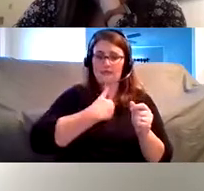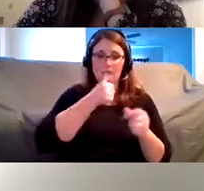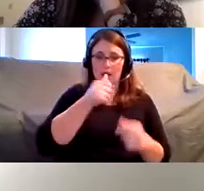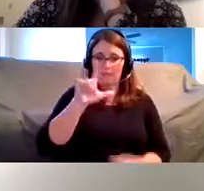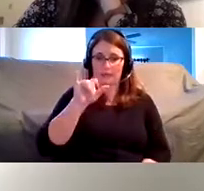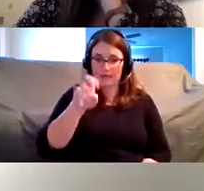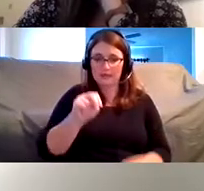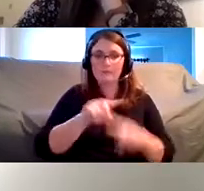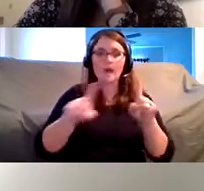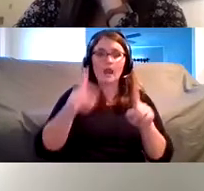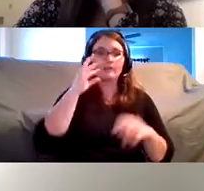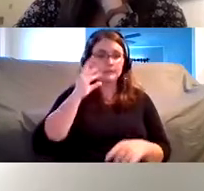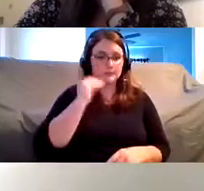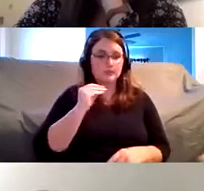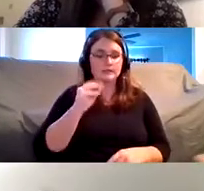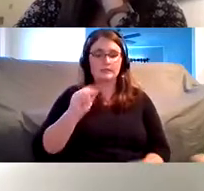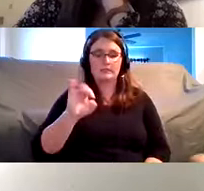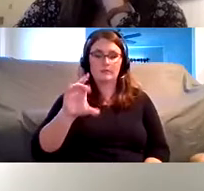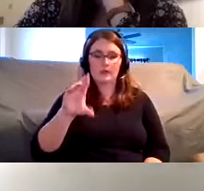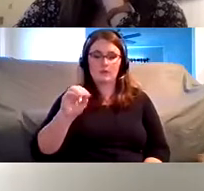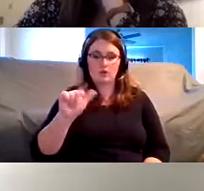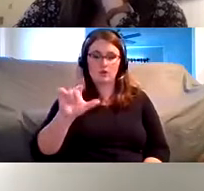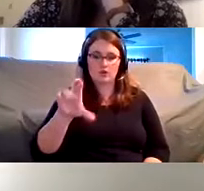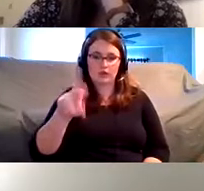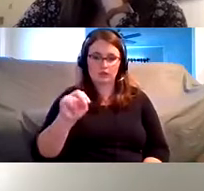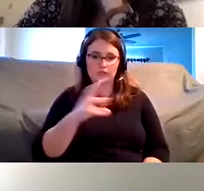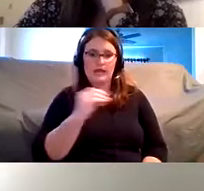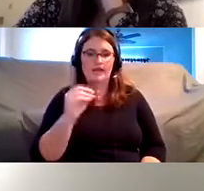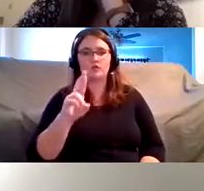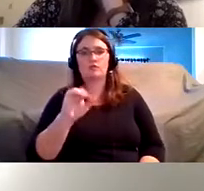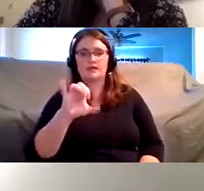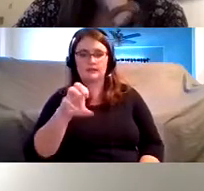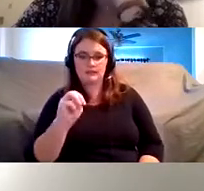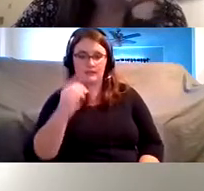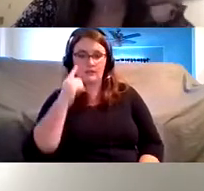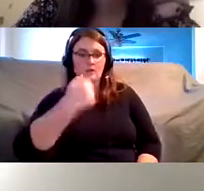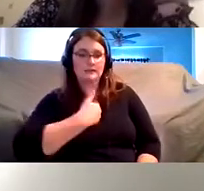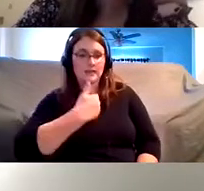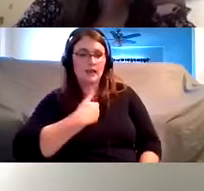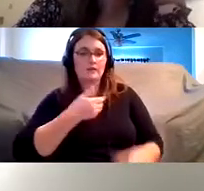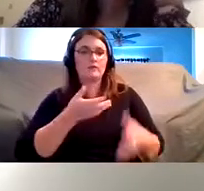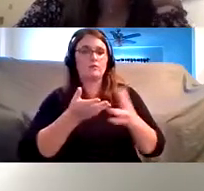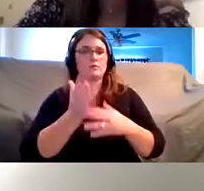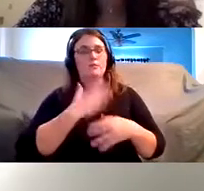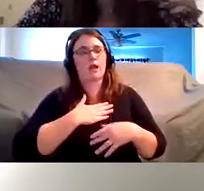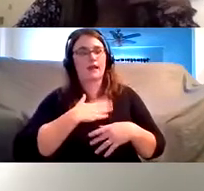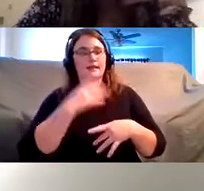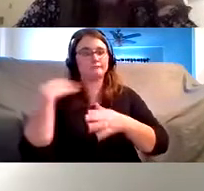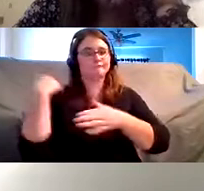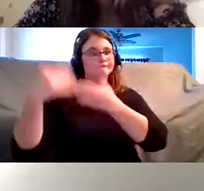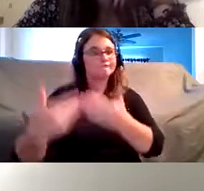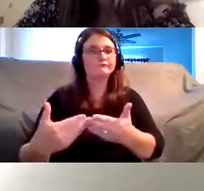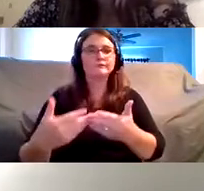have experienced, of course, microaggressions and racism. And for me, through my years, what has been most challenging for